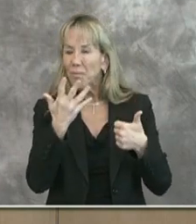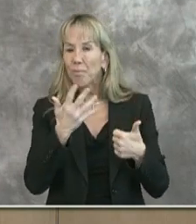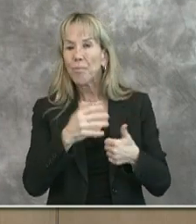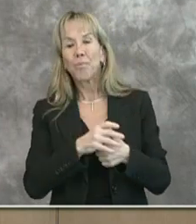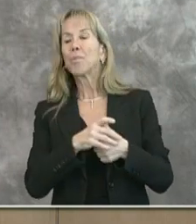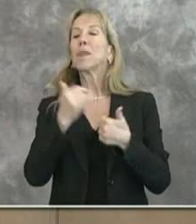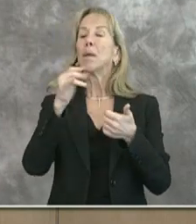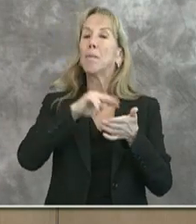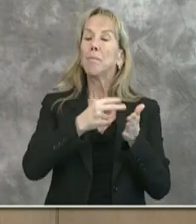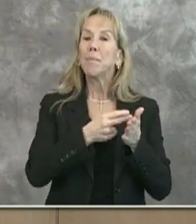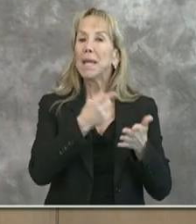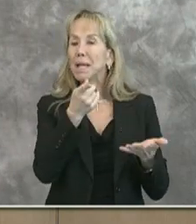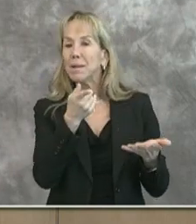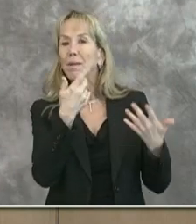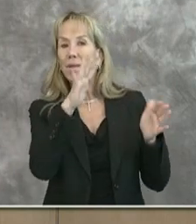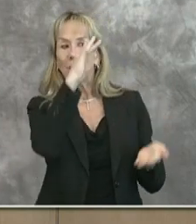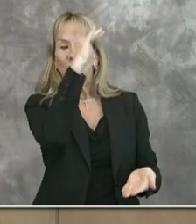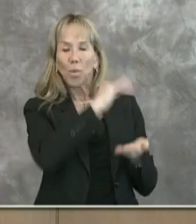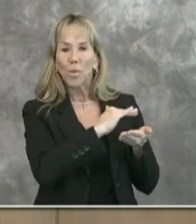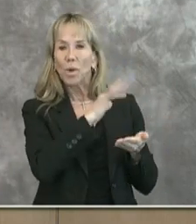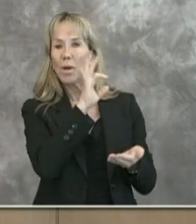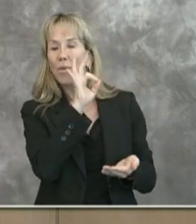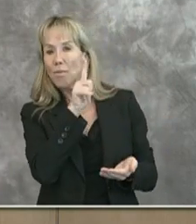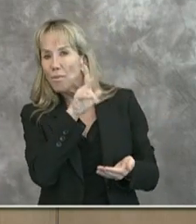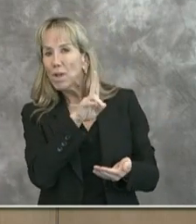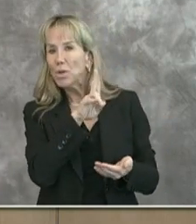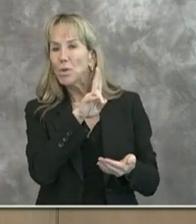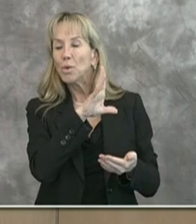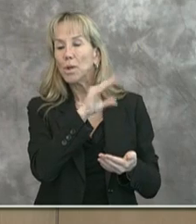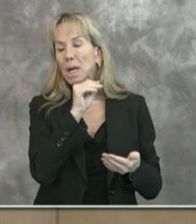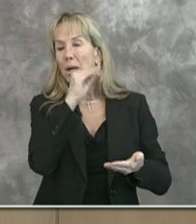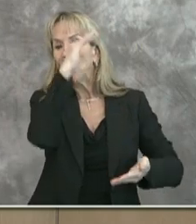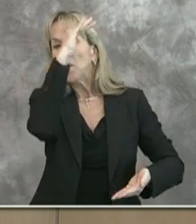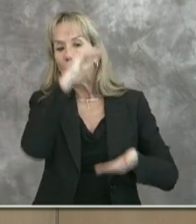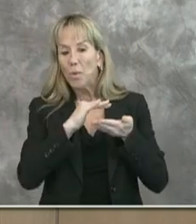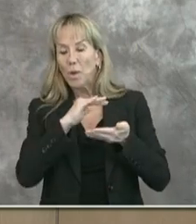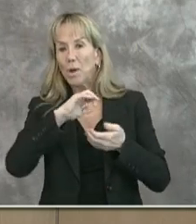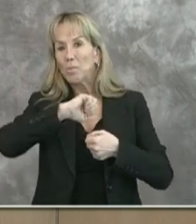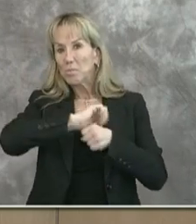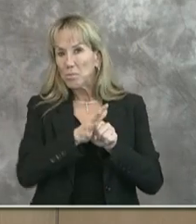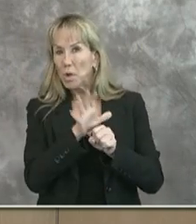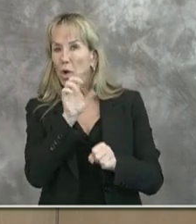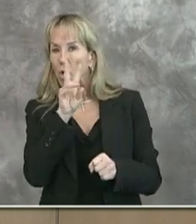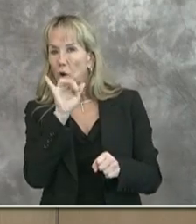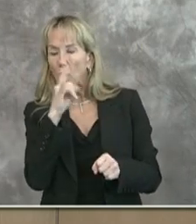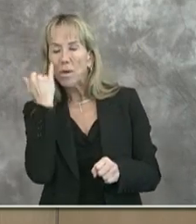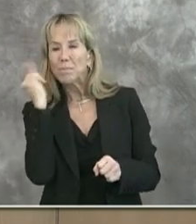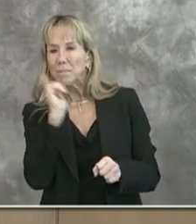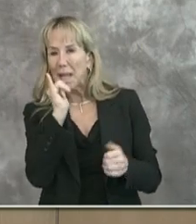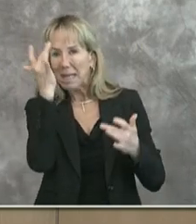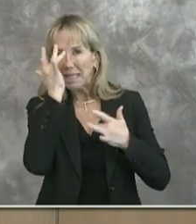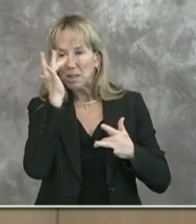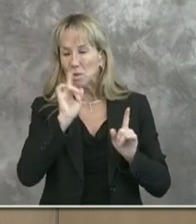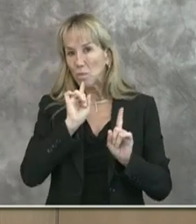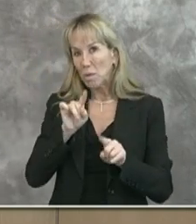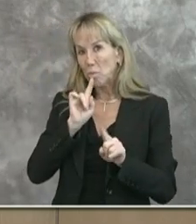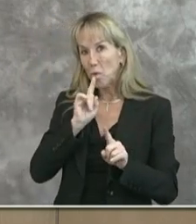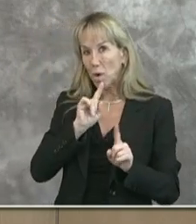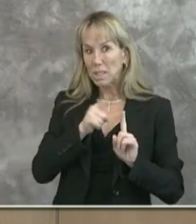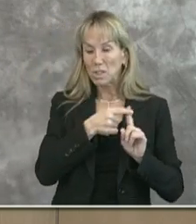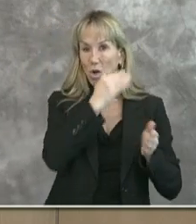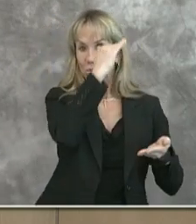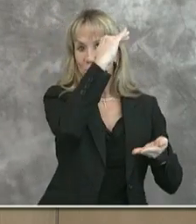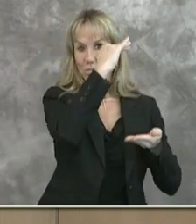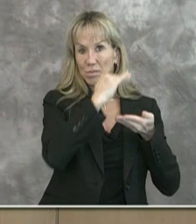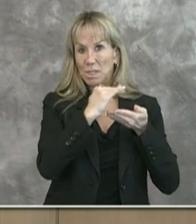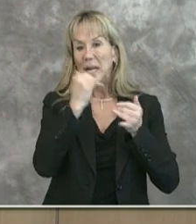downward influenza illnesses reported and downward trajectory of COVID-like illnesses reported